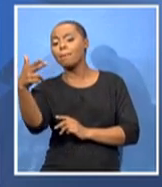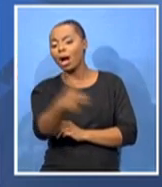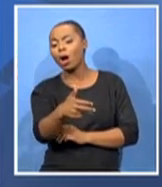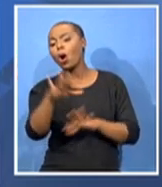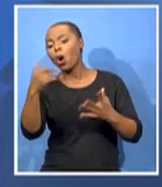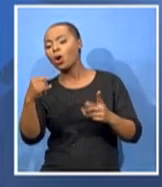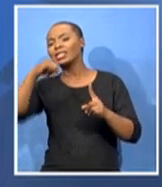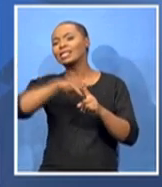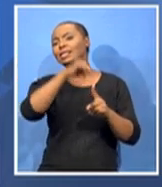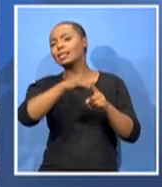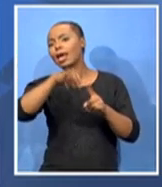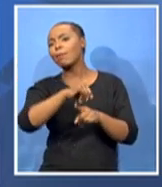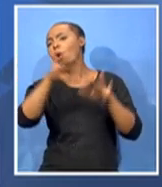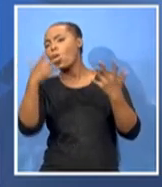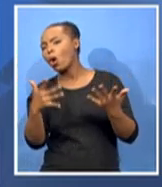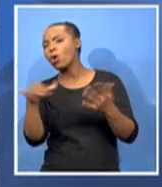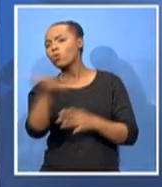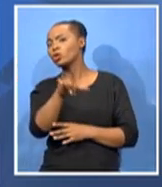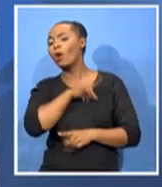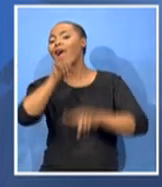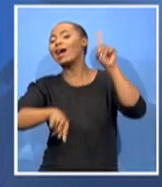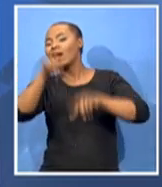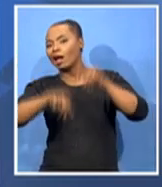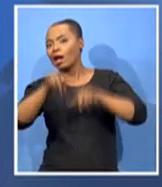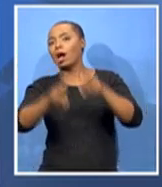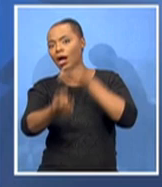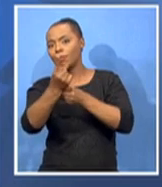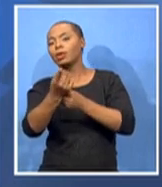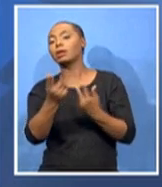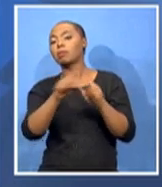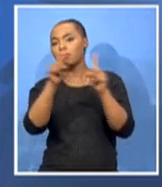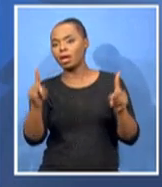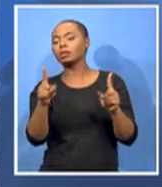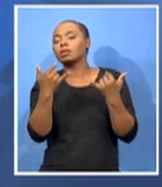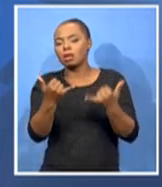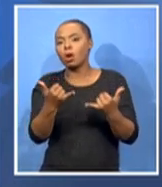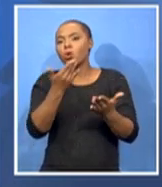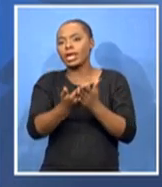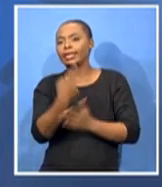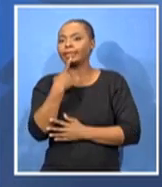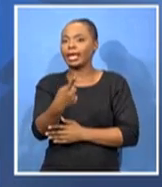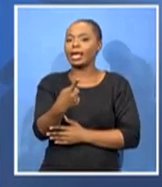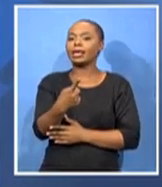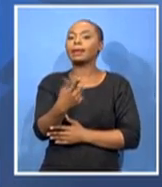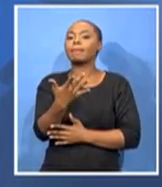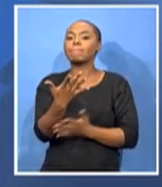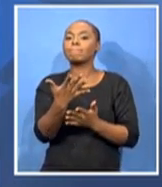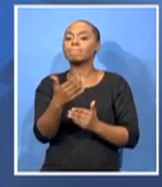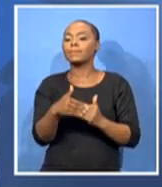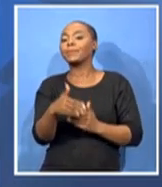be. But we will only be able to say exactly how those that died,